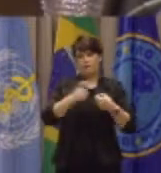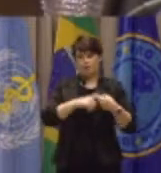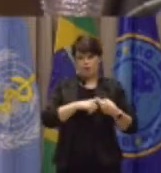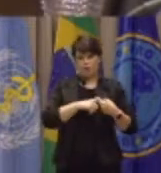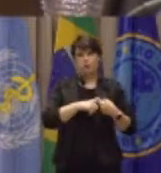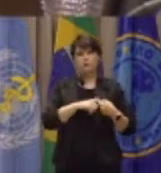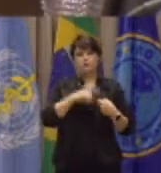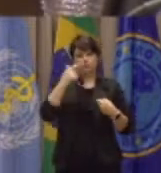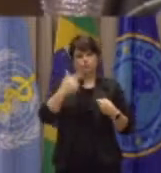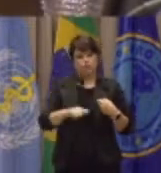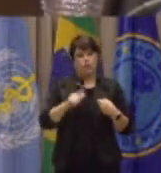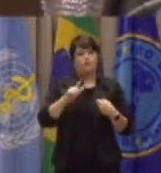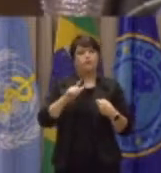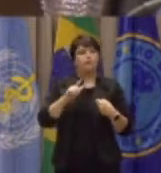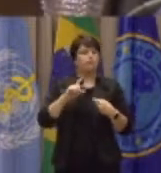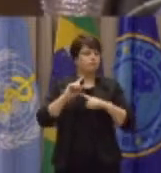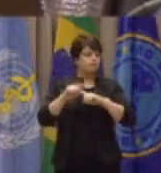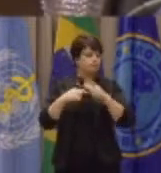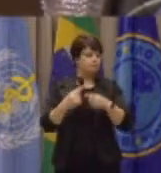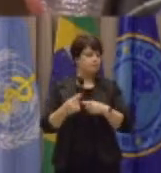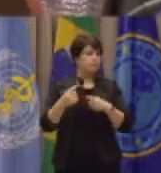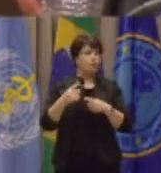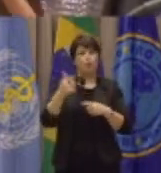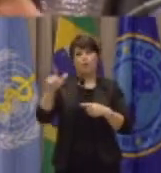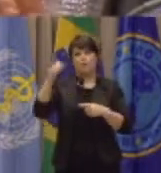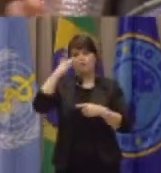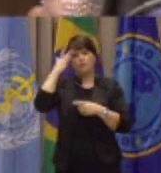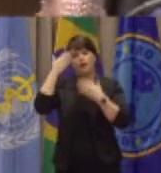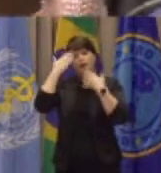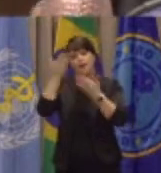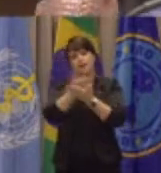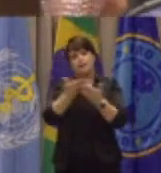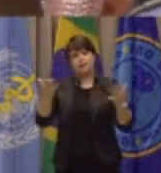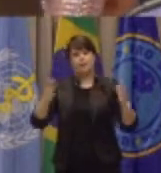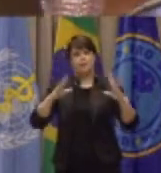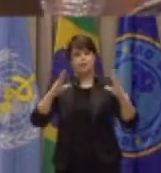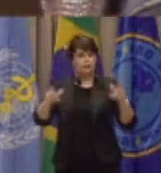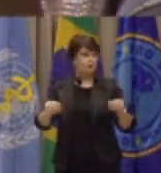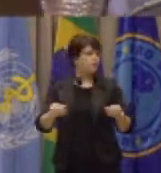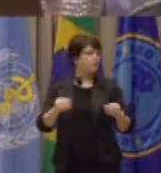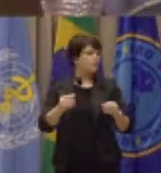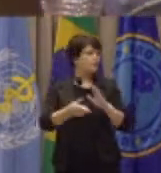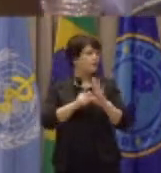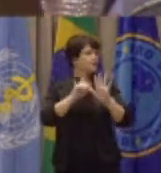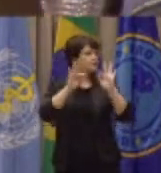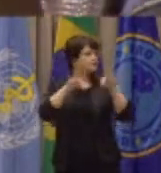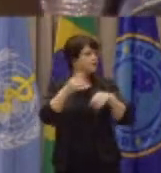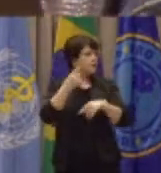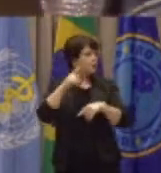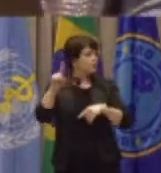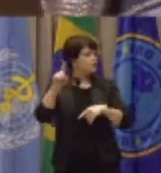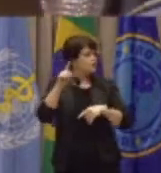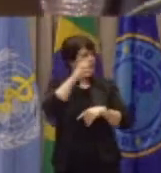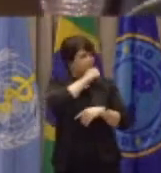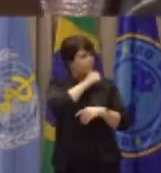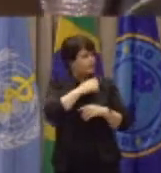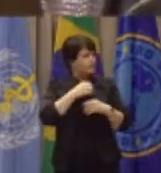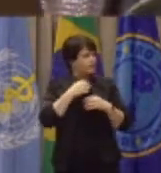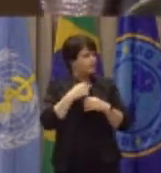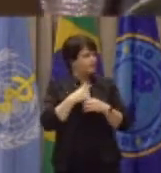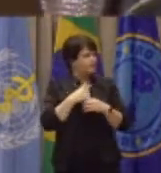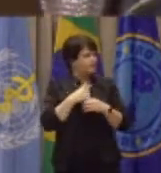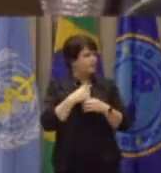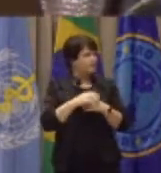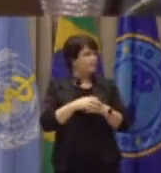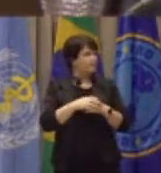to have some rest. We are going to wait 10 minutes and we are going to get into the details of the project.